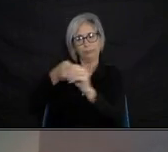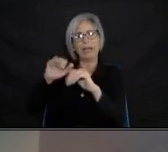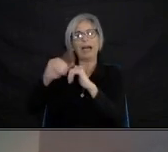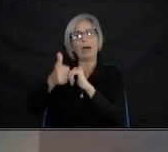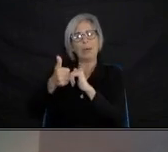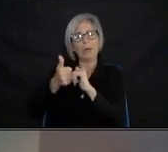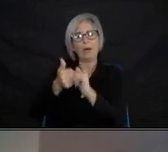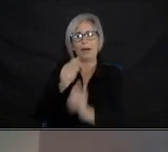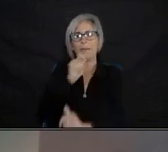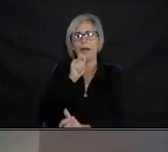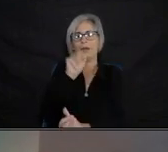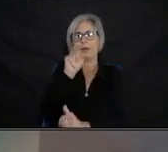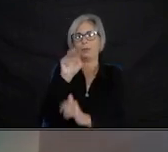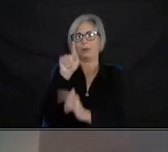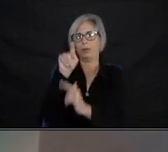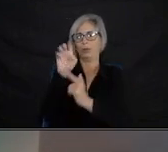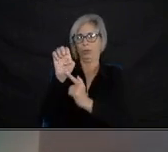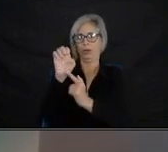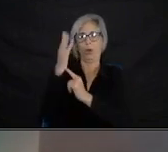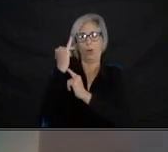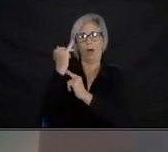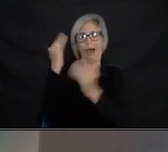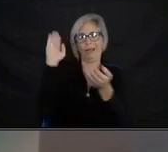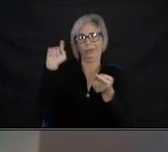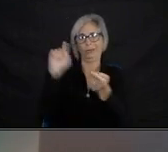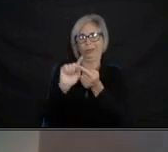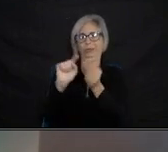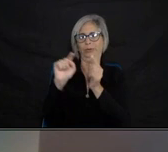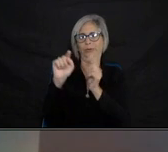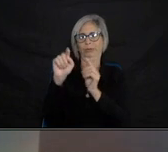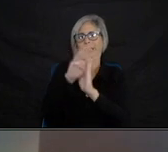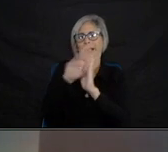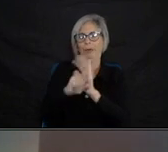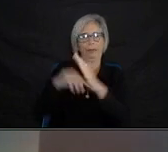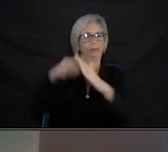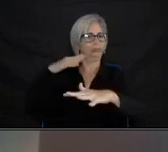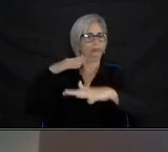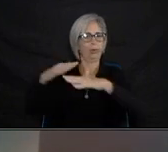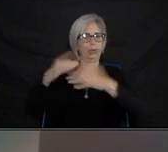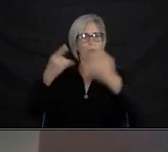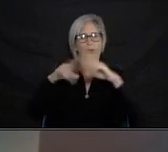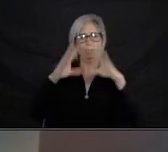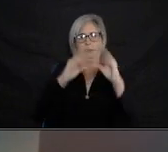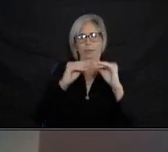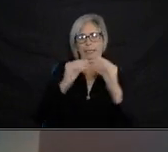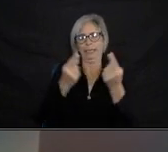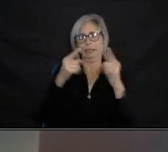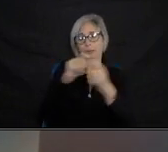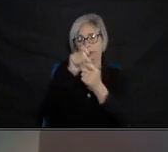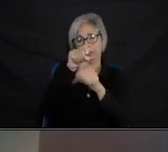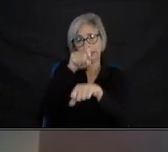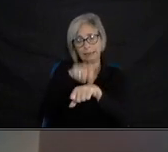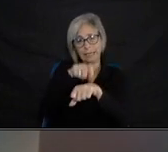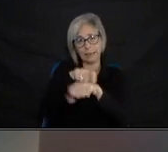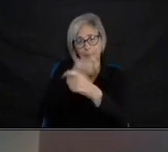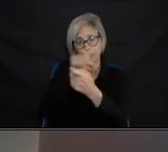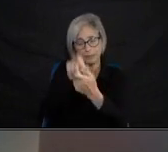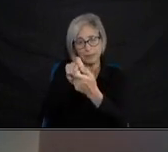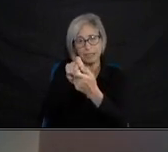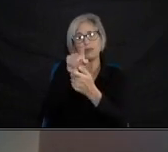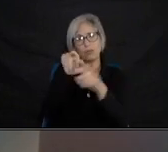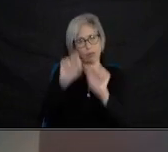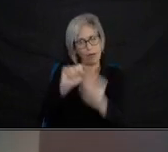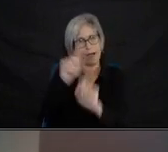Your microphones have been muted to reduce background noise during this public meeting. There will be specific times during this meeting when members of the public can